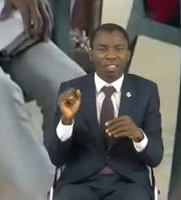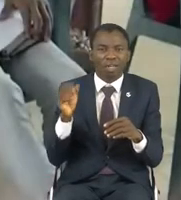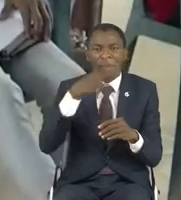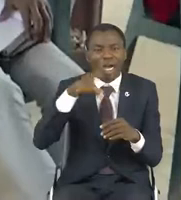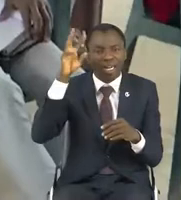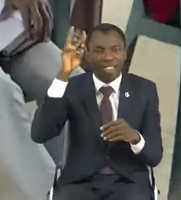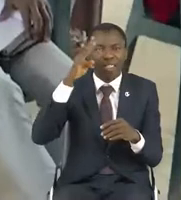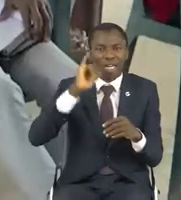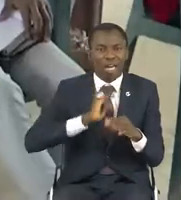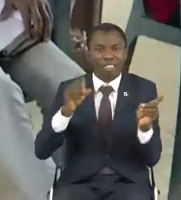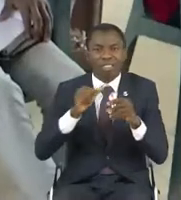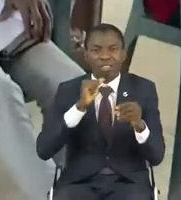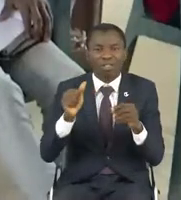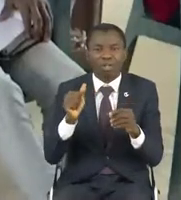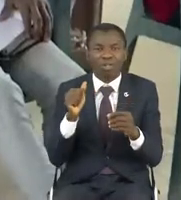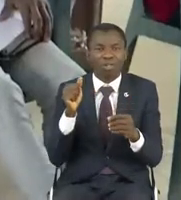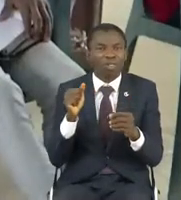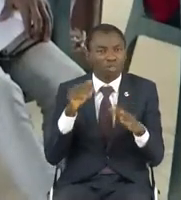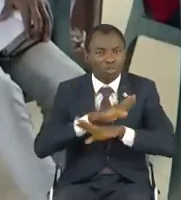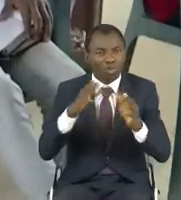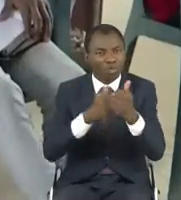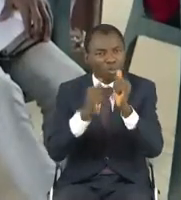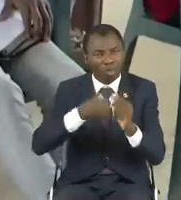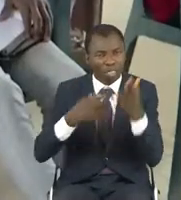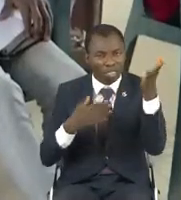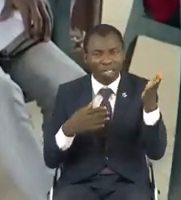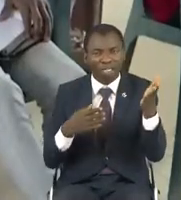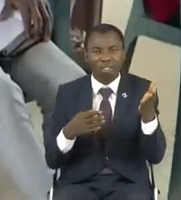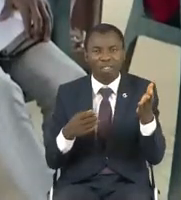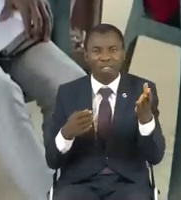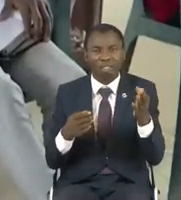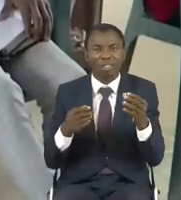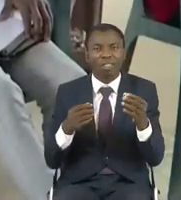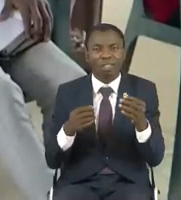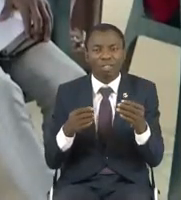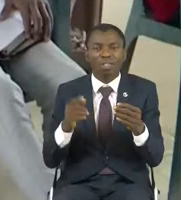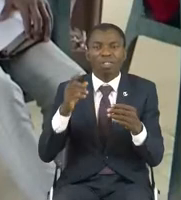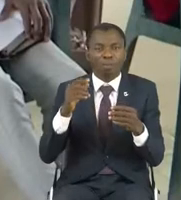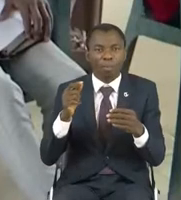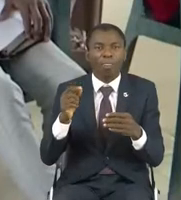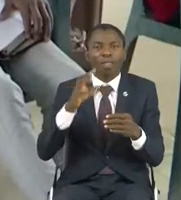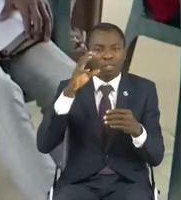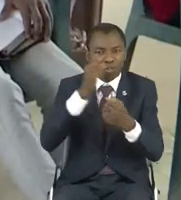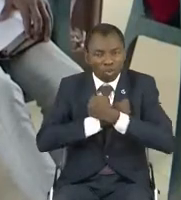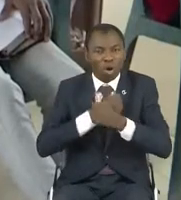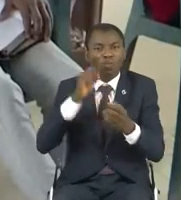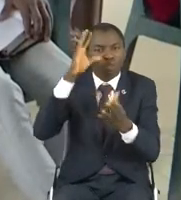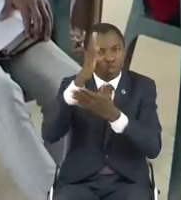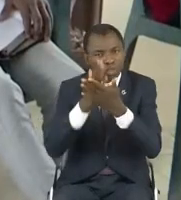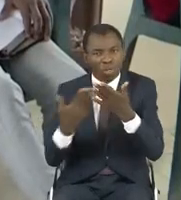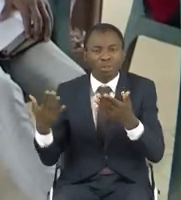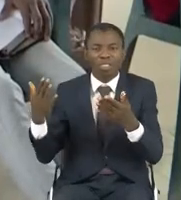I had. Don't follow me there. Love something higher than